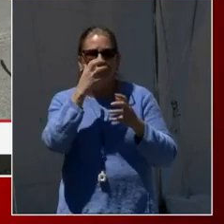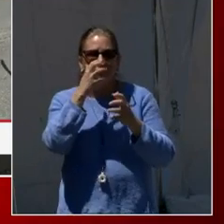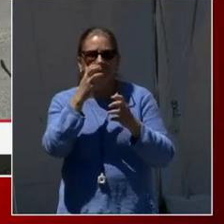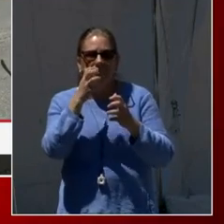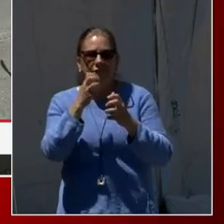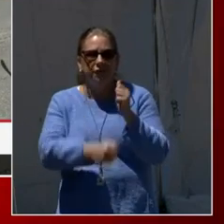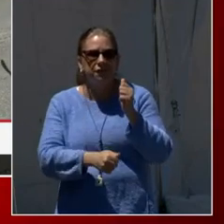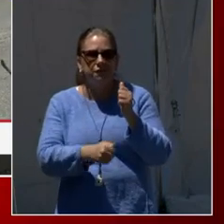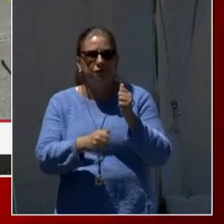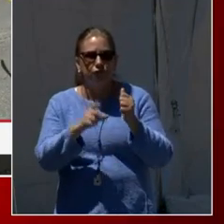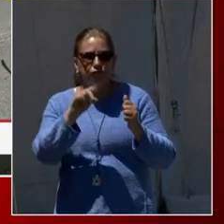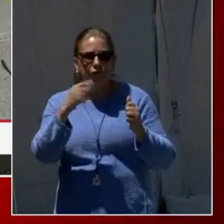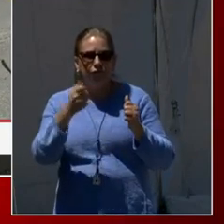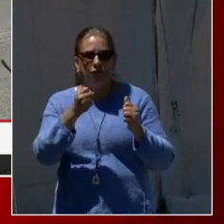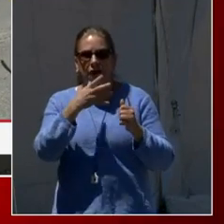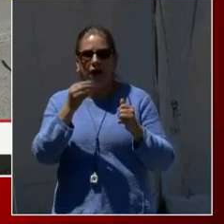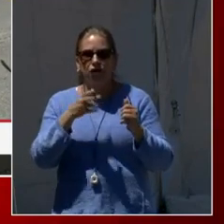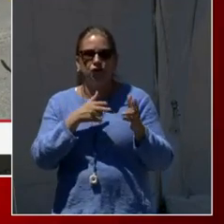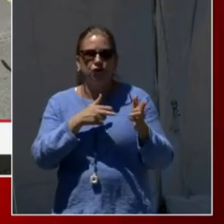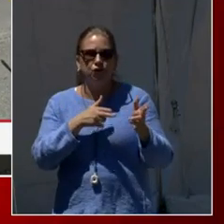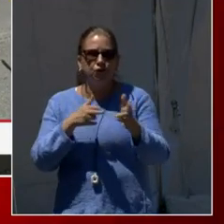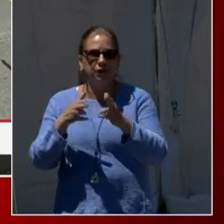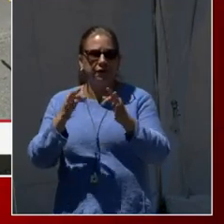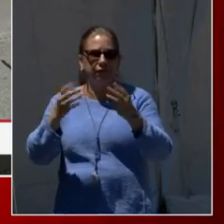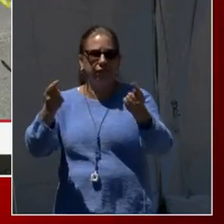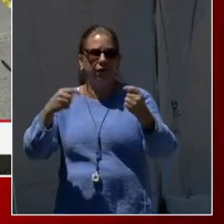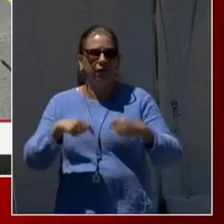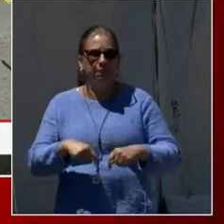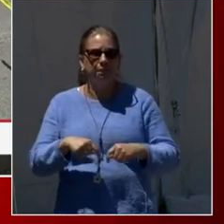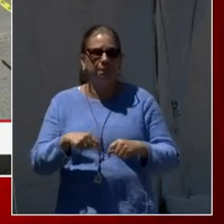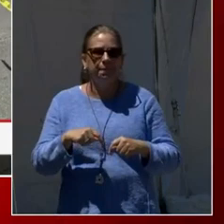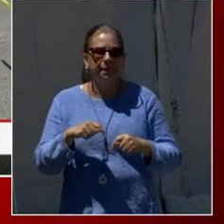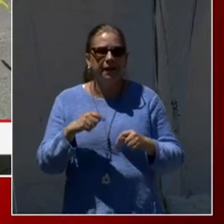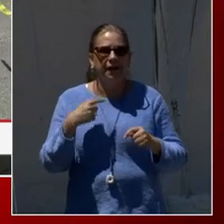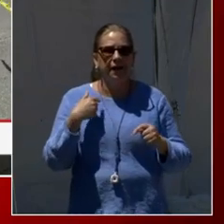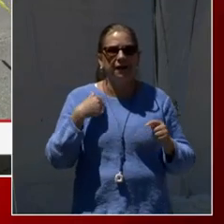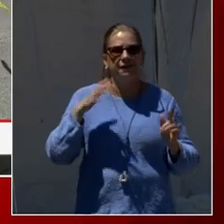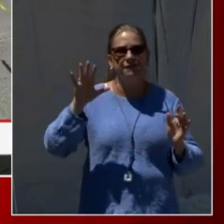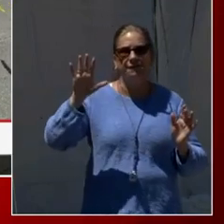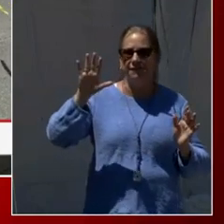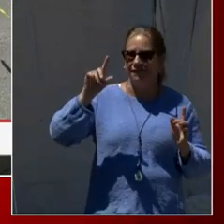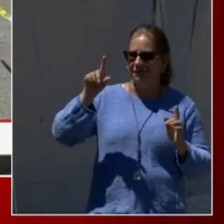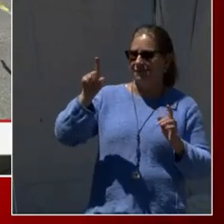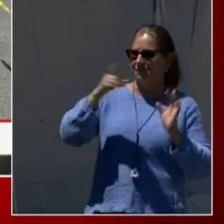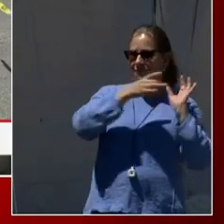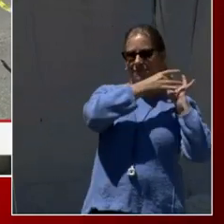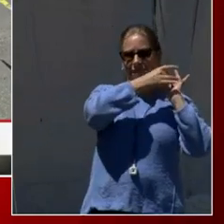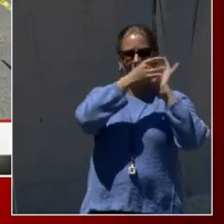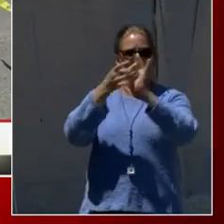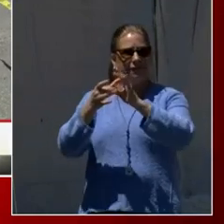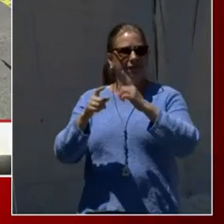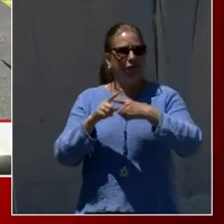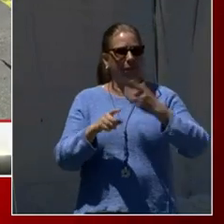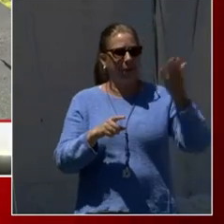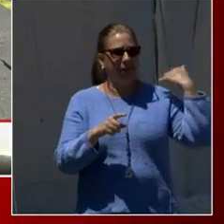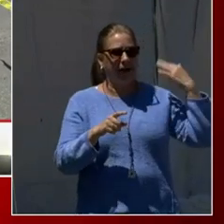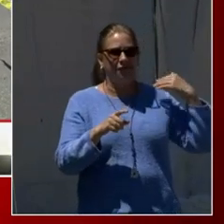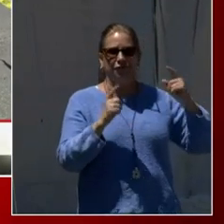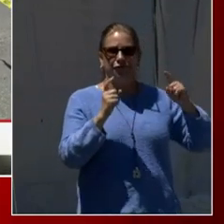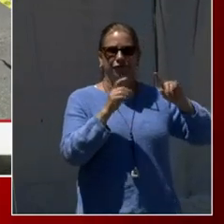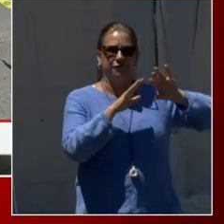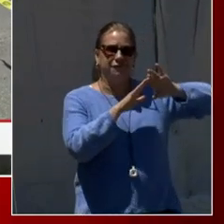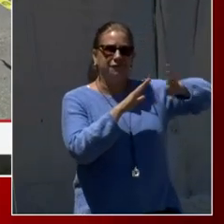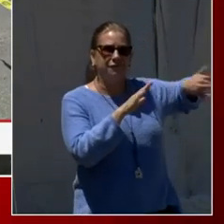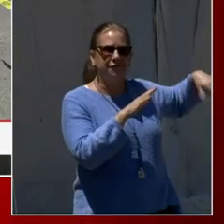of language needs to stay in the past. What would you like to hear from him